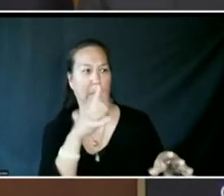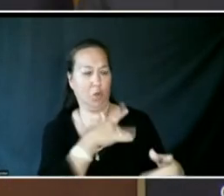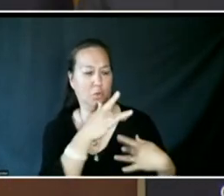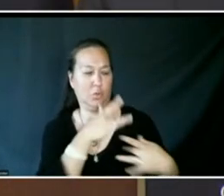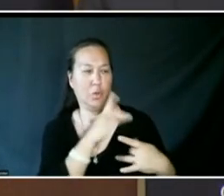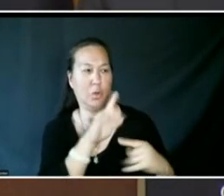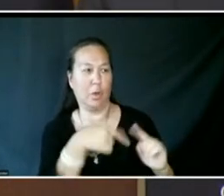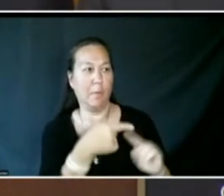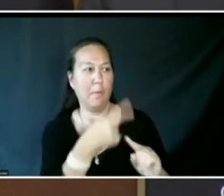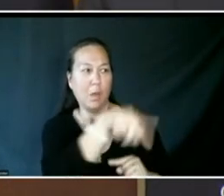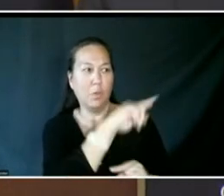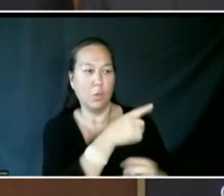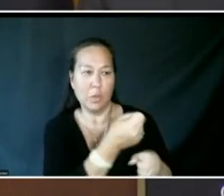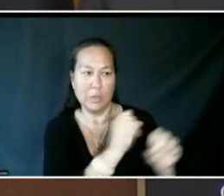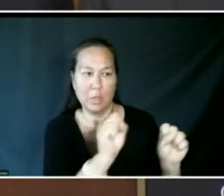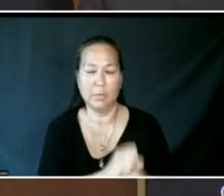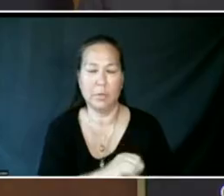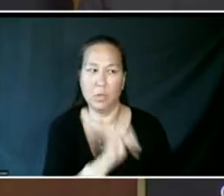quit and walk away?